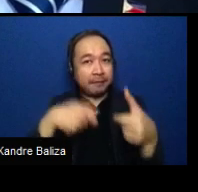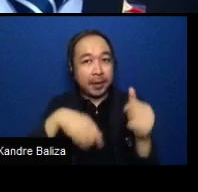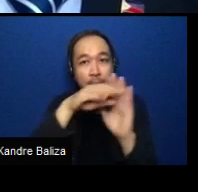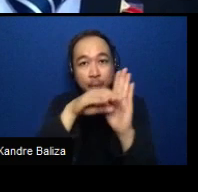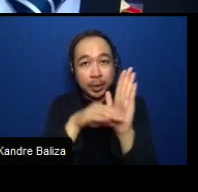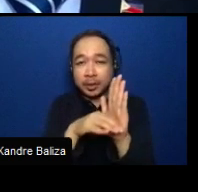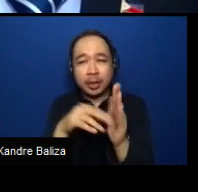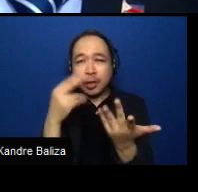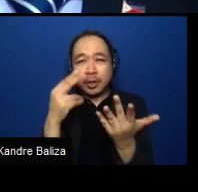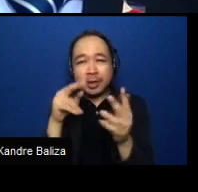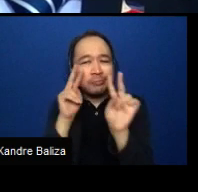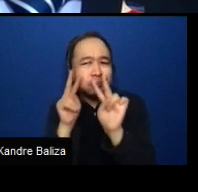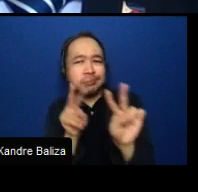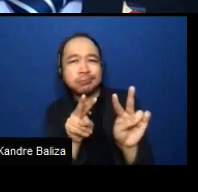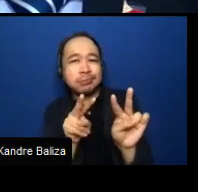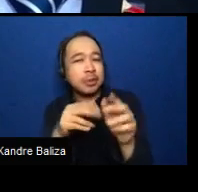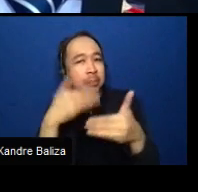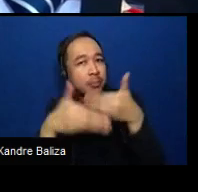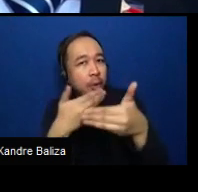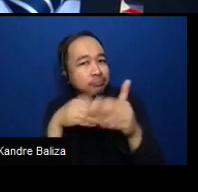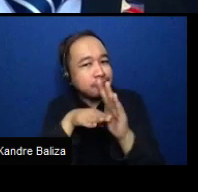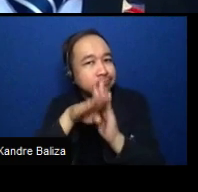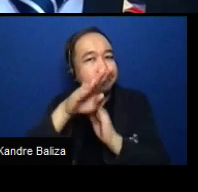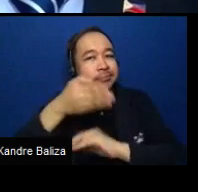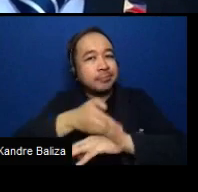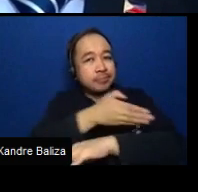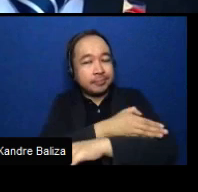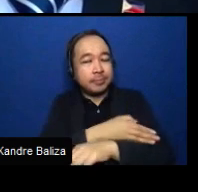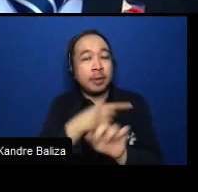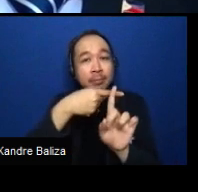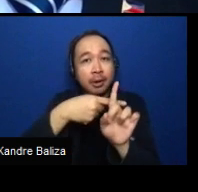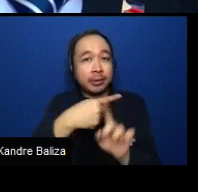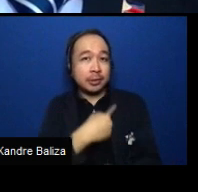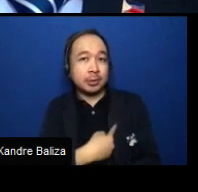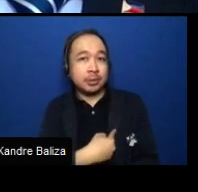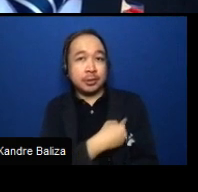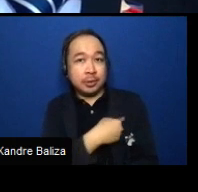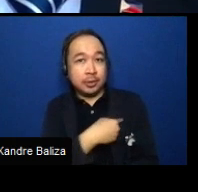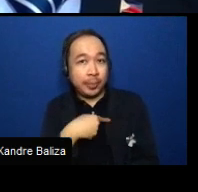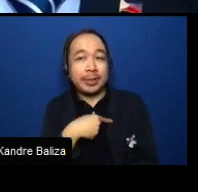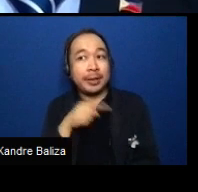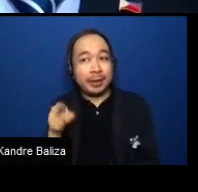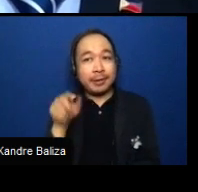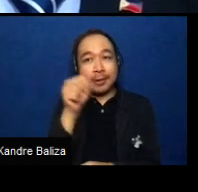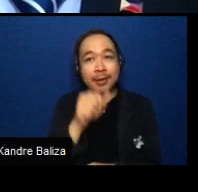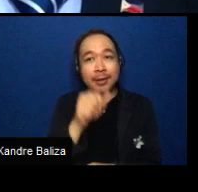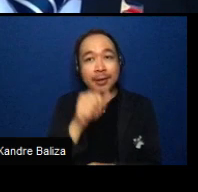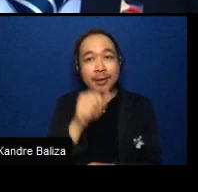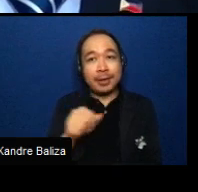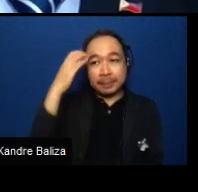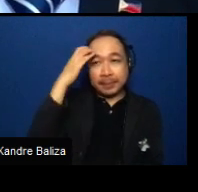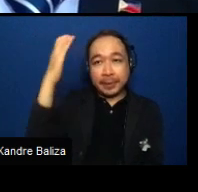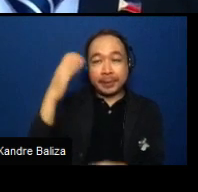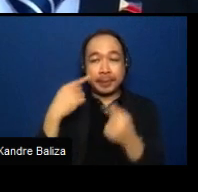towards the implementation of the Program of Action and the commitments contained in the Asian and Pacific Ministerial